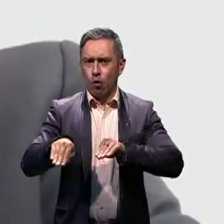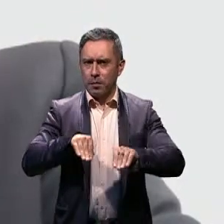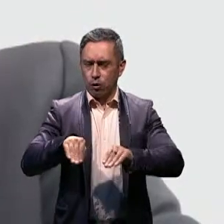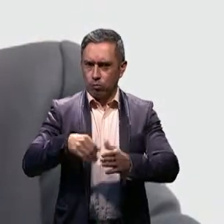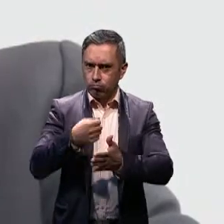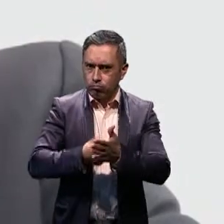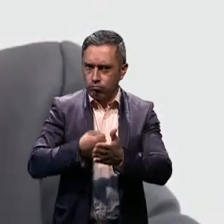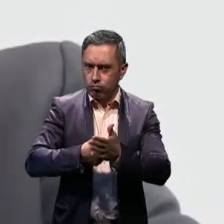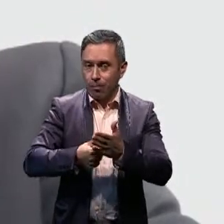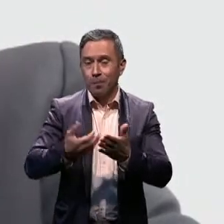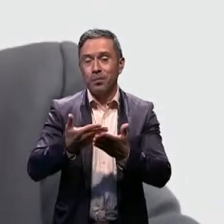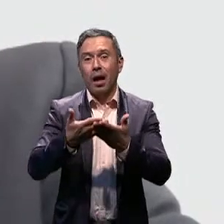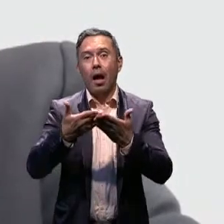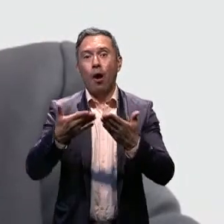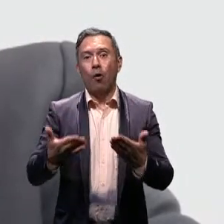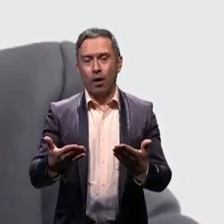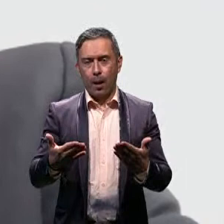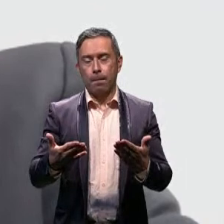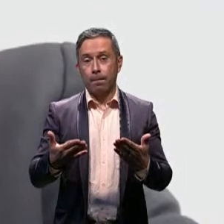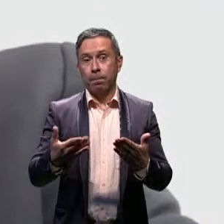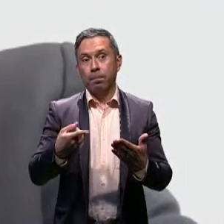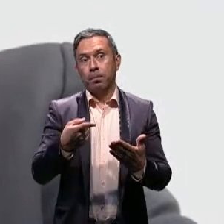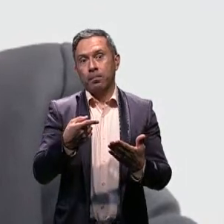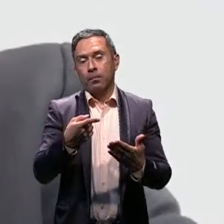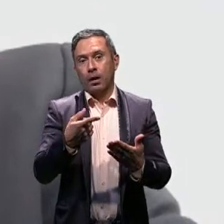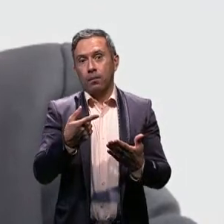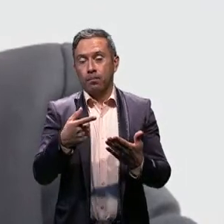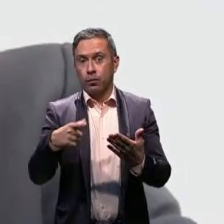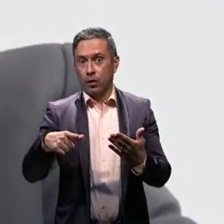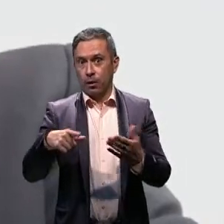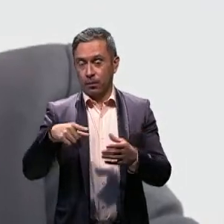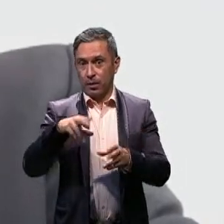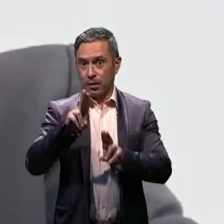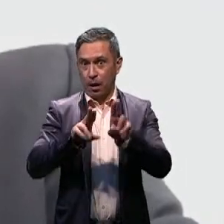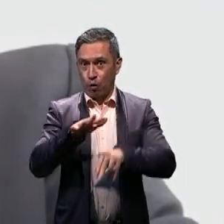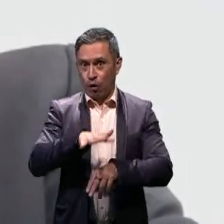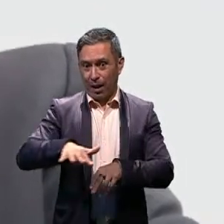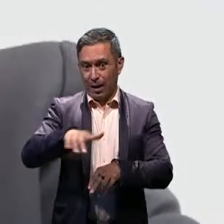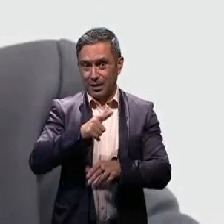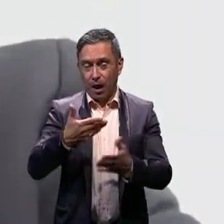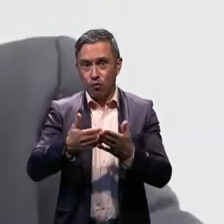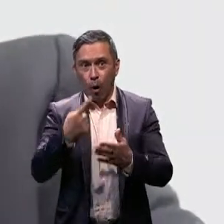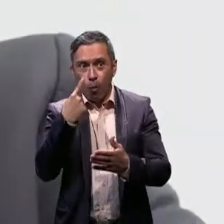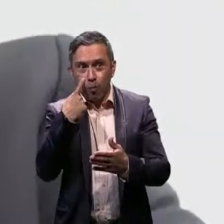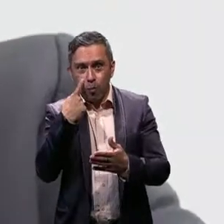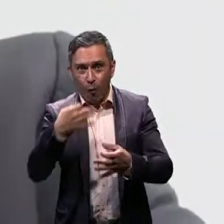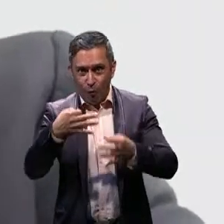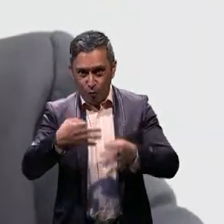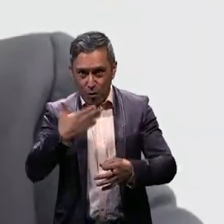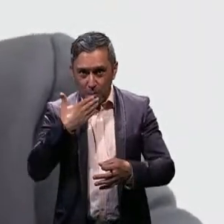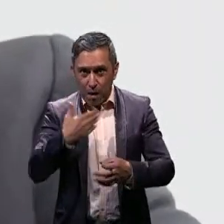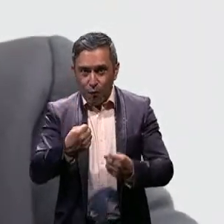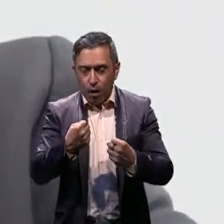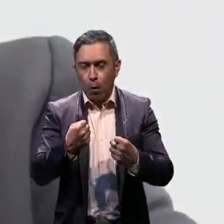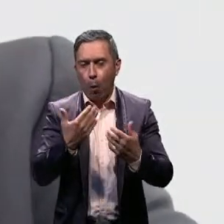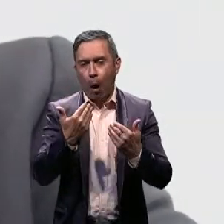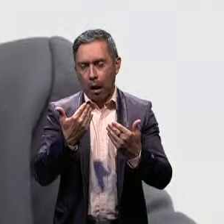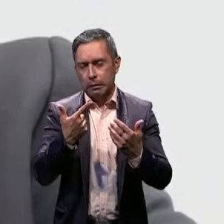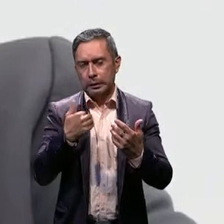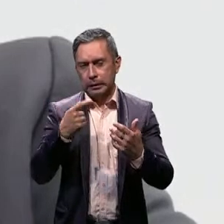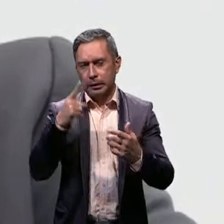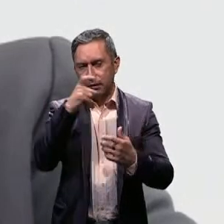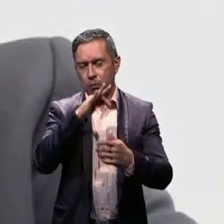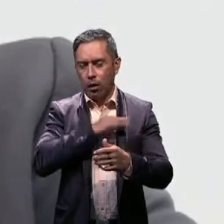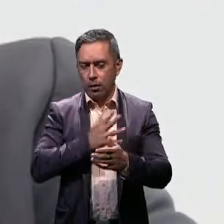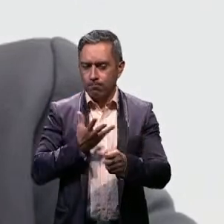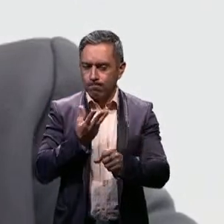atravesar la democracy before the la difficult efectividad de la situation democracia that en el is being ejercicio. faced by the Hemos effectiveness of the realizado democracy. ahorita un